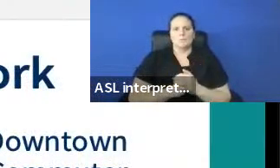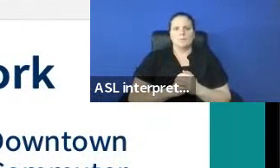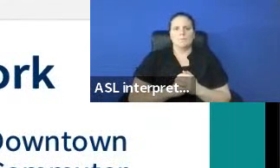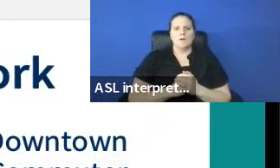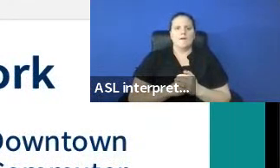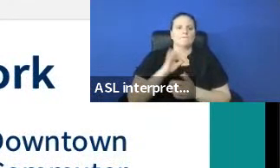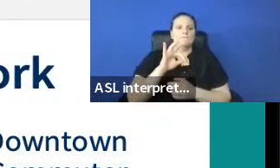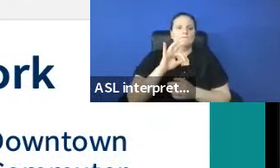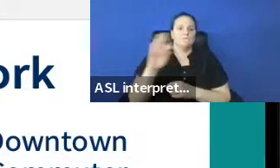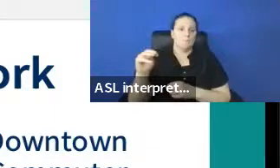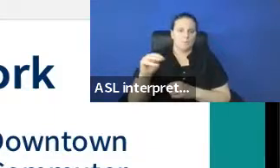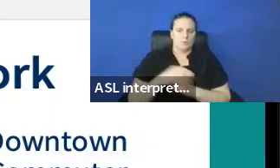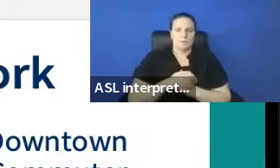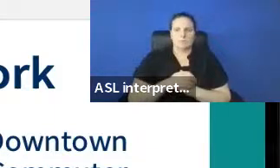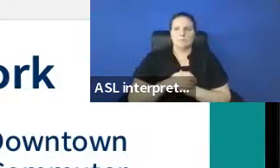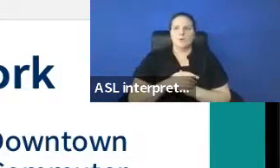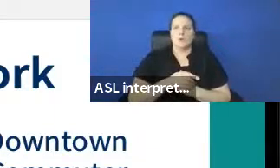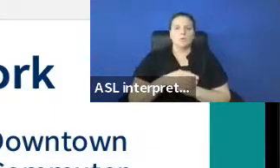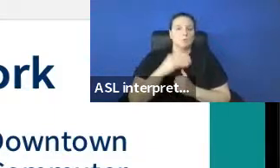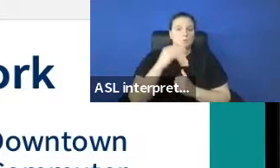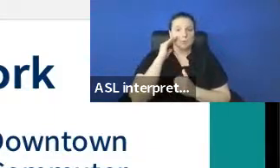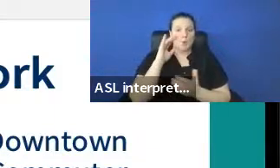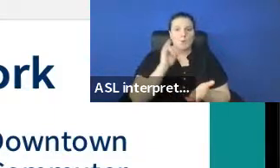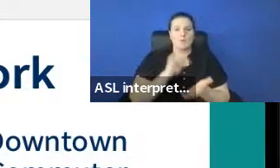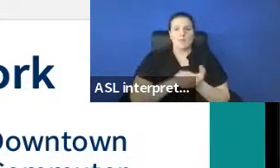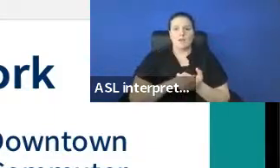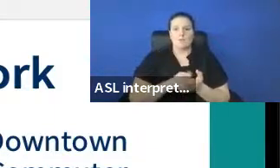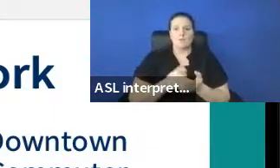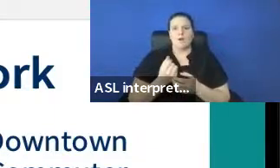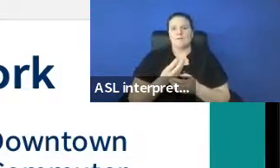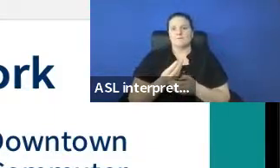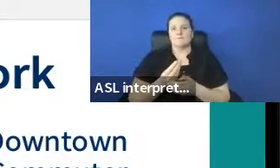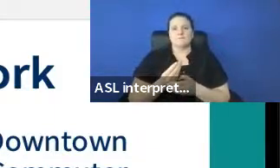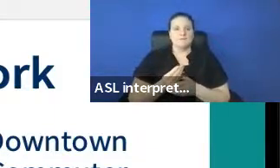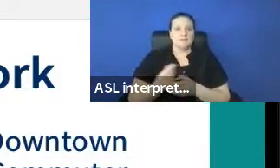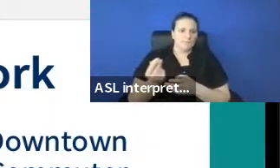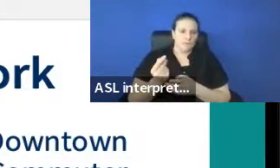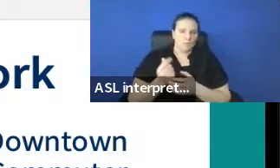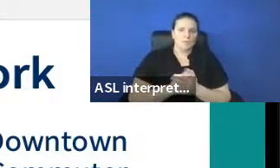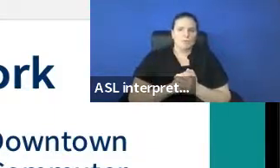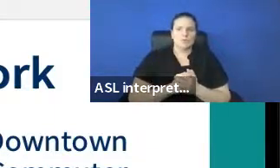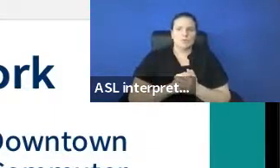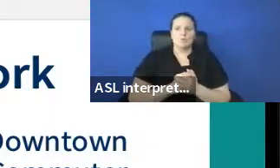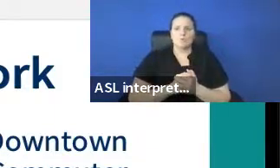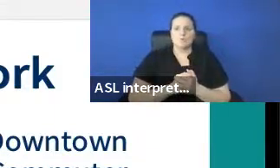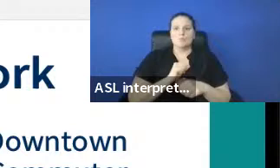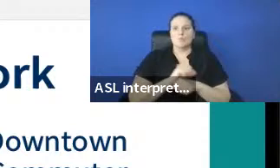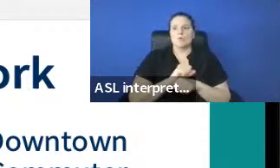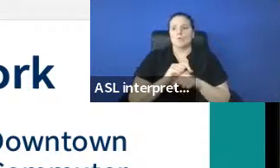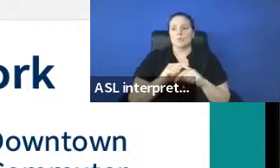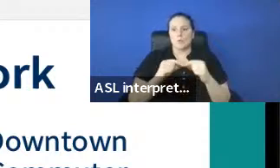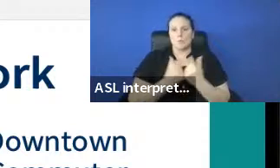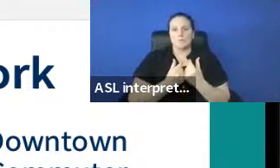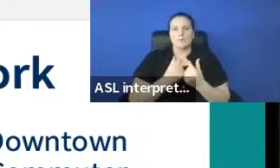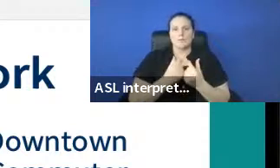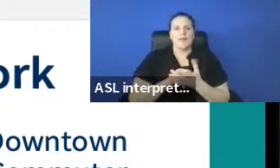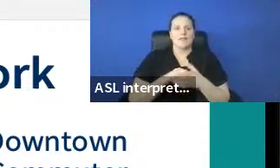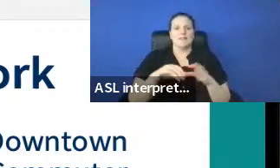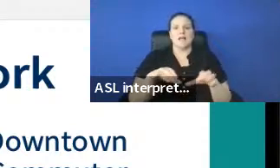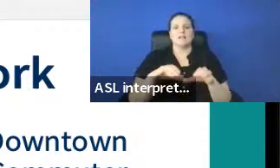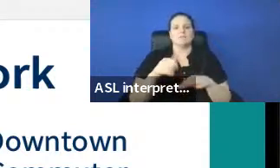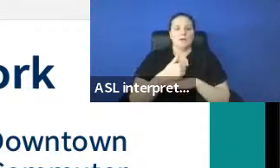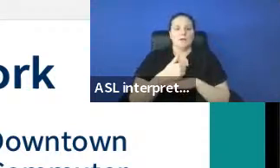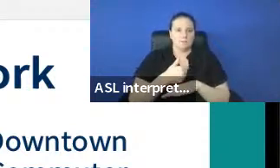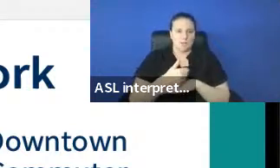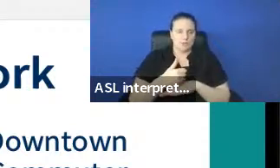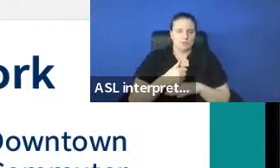And as you know, we are one of several work groups. There's the active transportation,